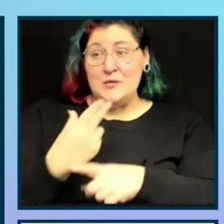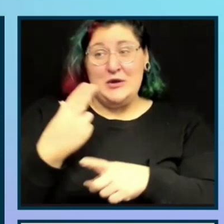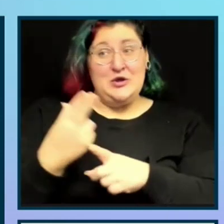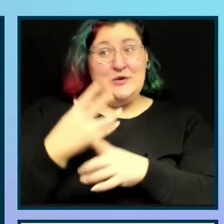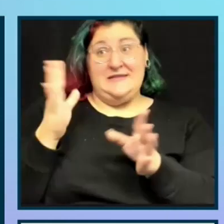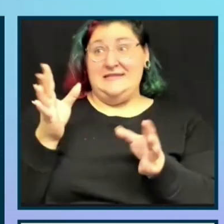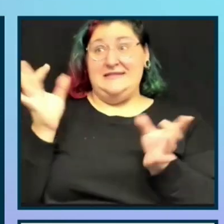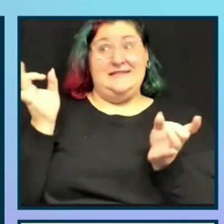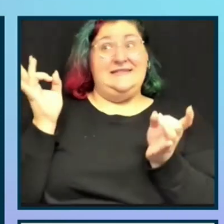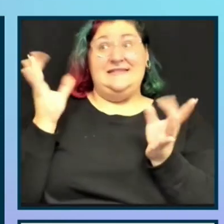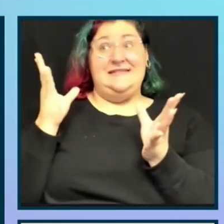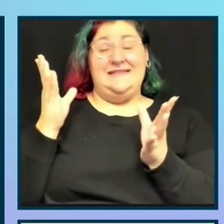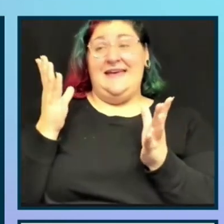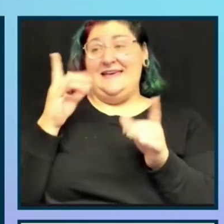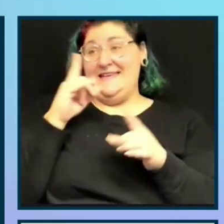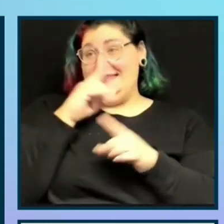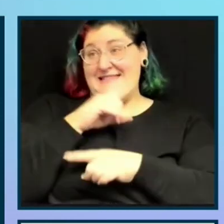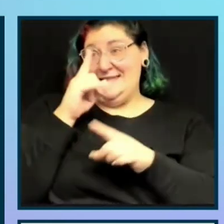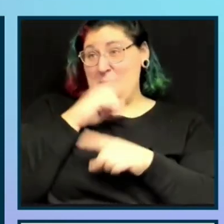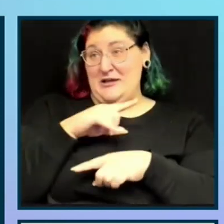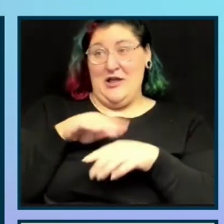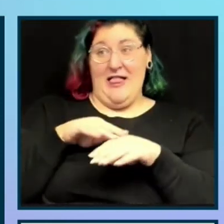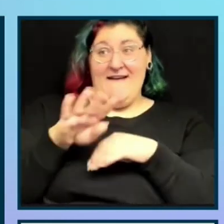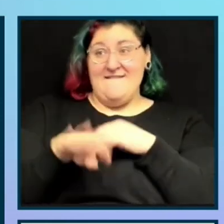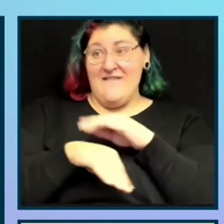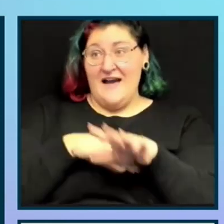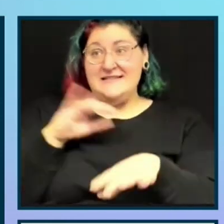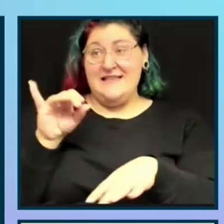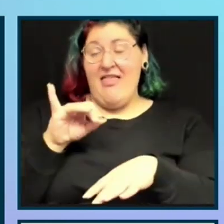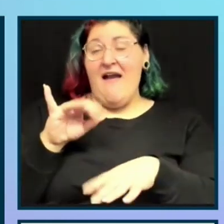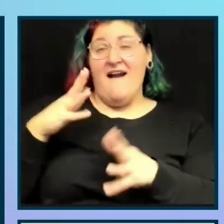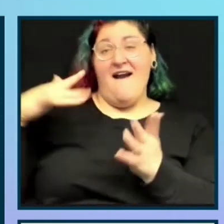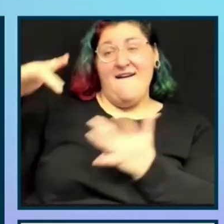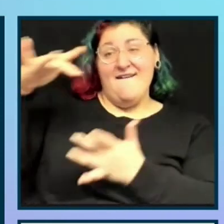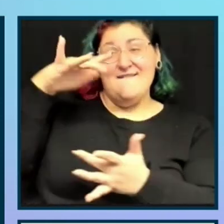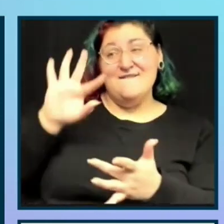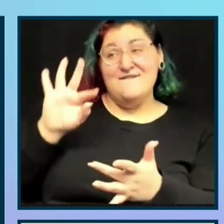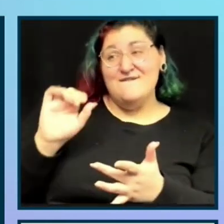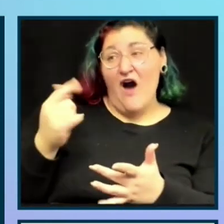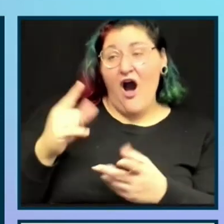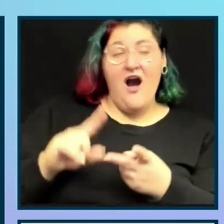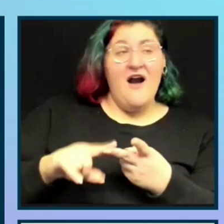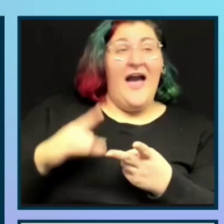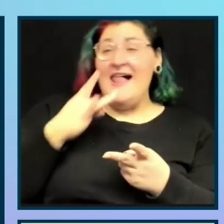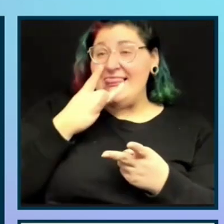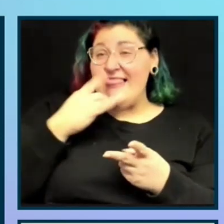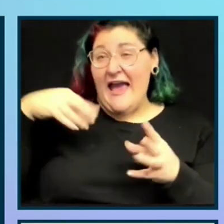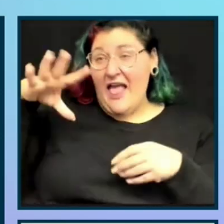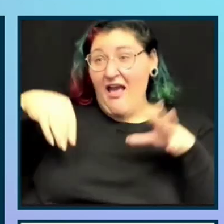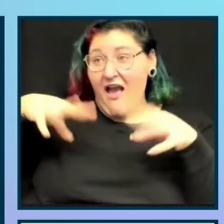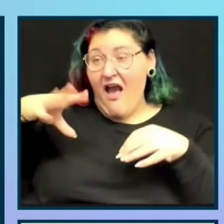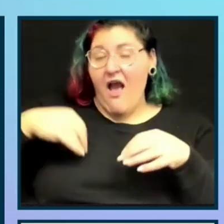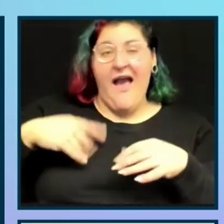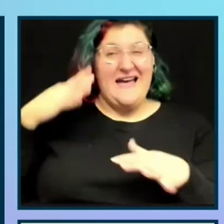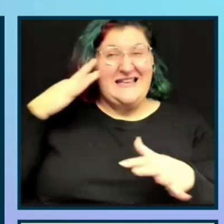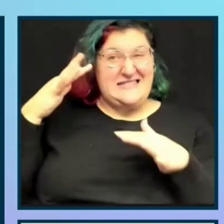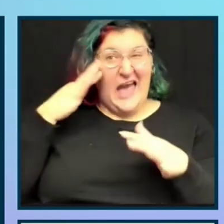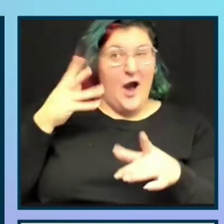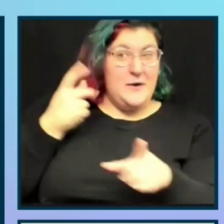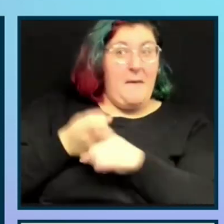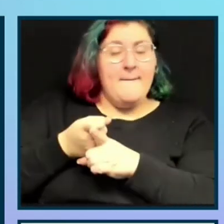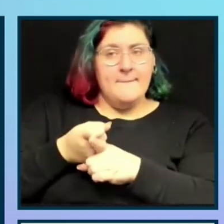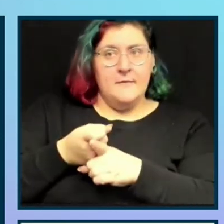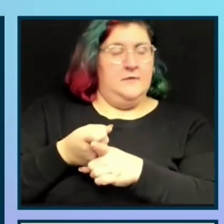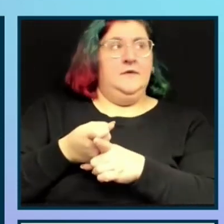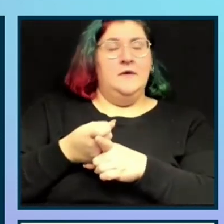effects, including fog, lighting, sound effects, and jump scares known to cause fright. So those will